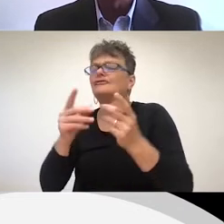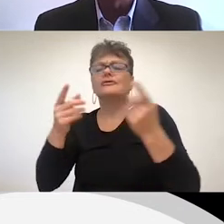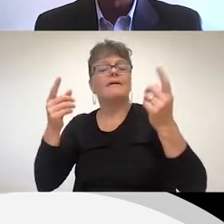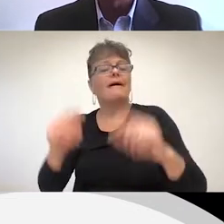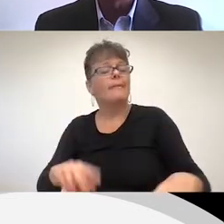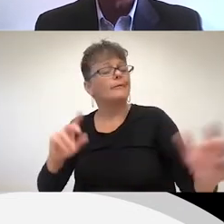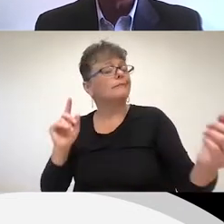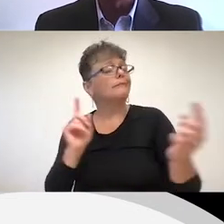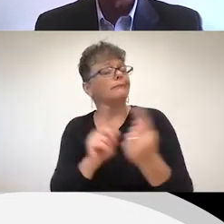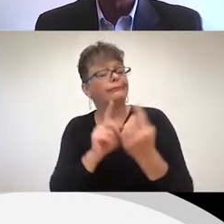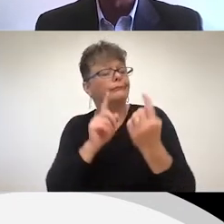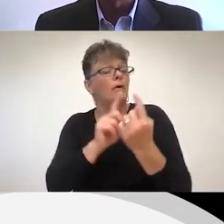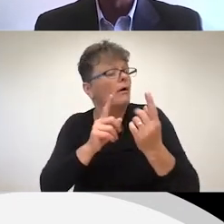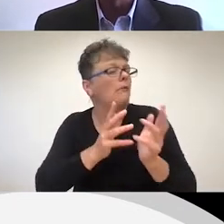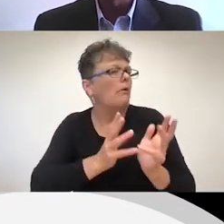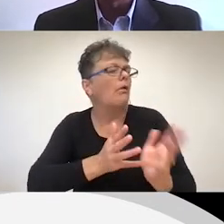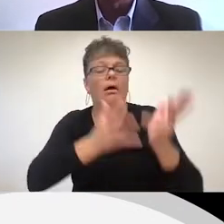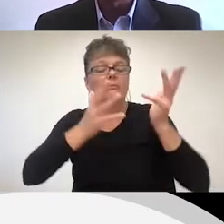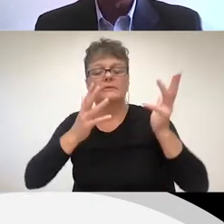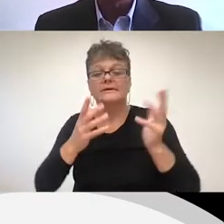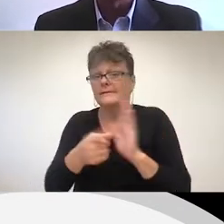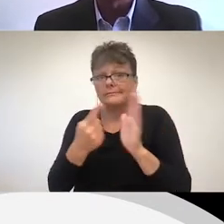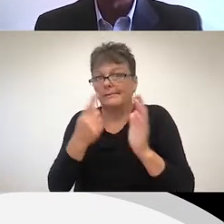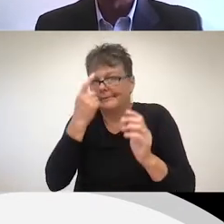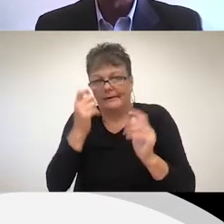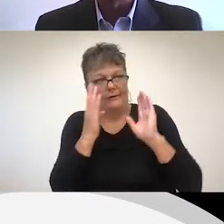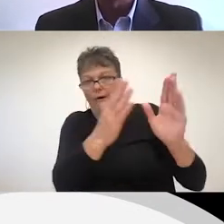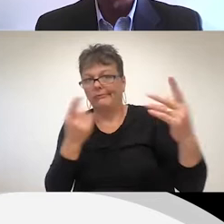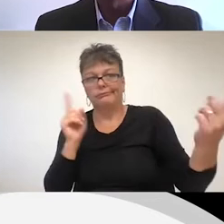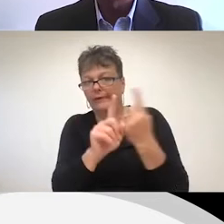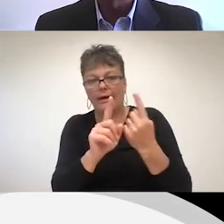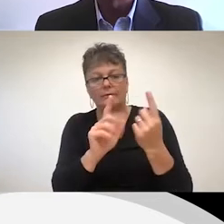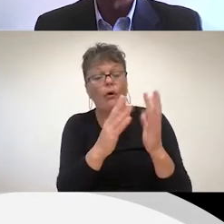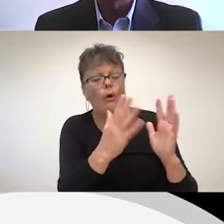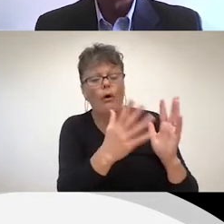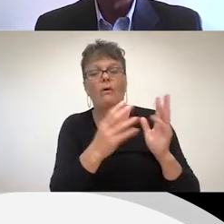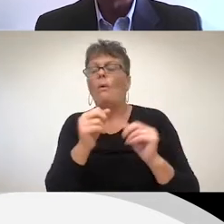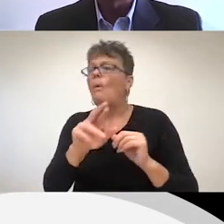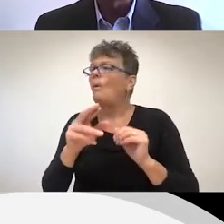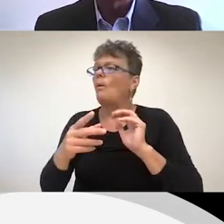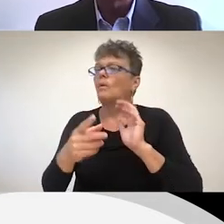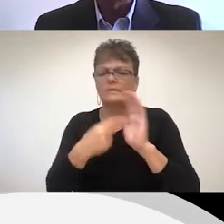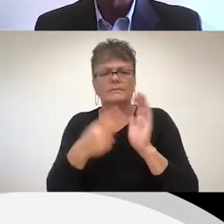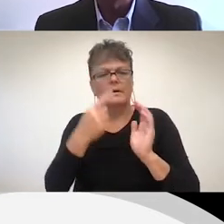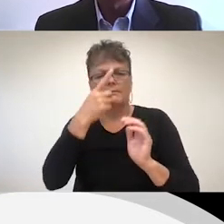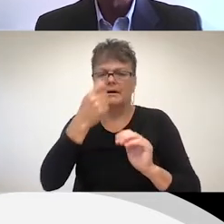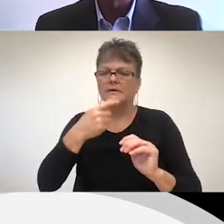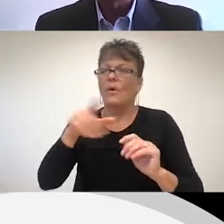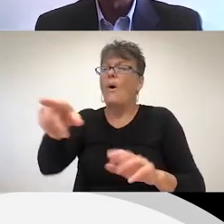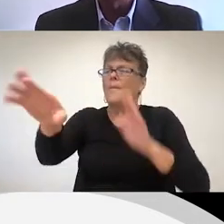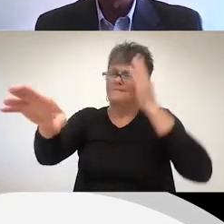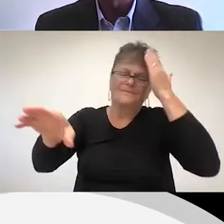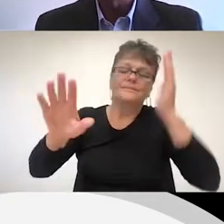happen. Sometimes they just happen in passing, sometimes they just happen because of meaningful effort to reconnect.